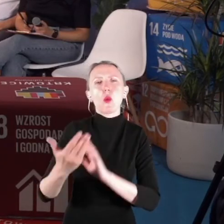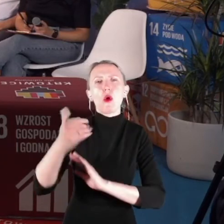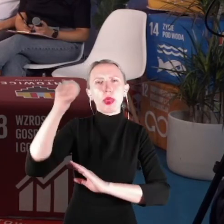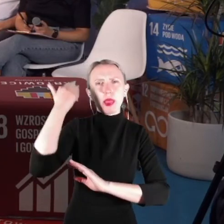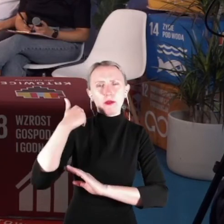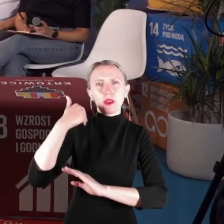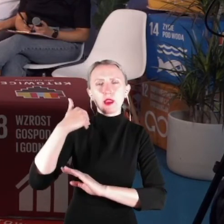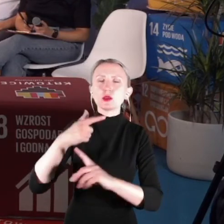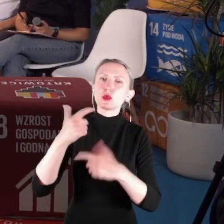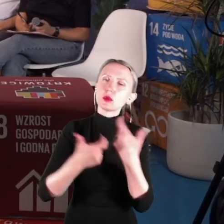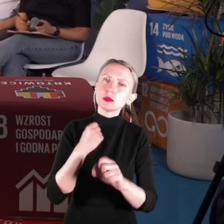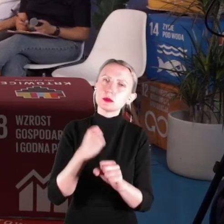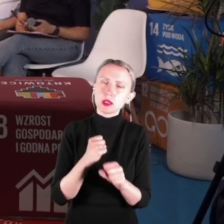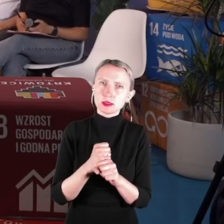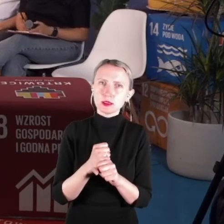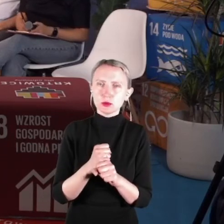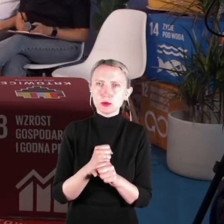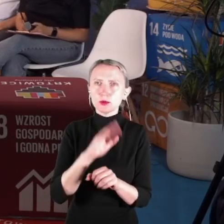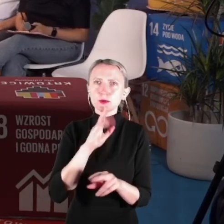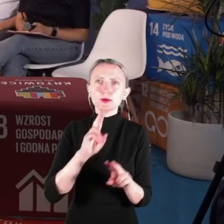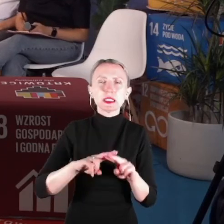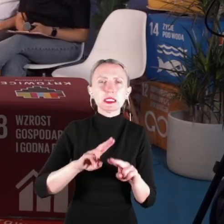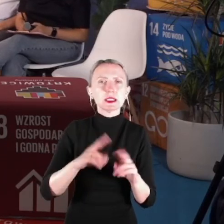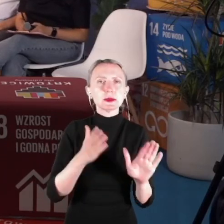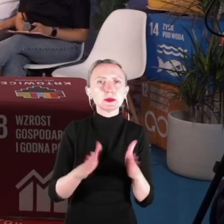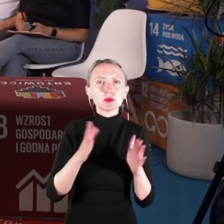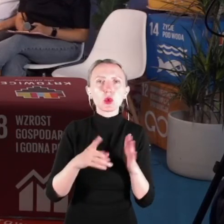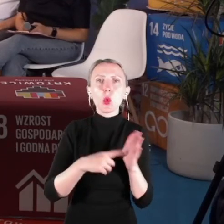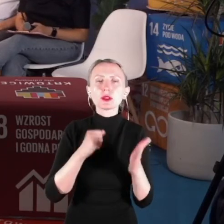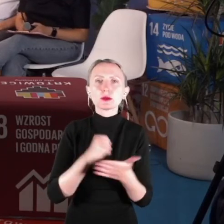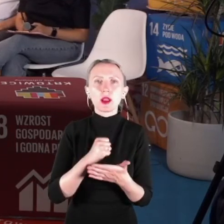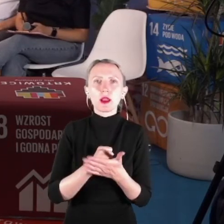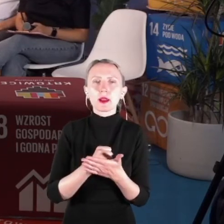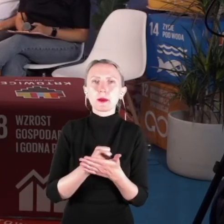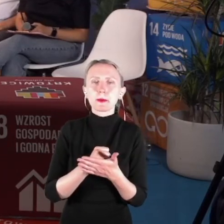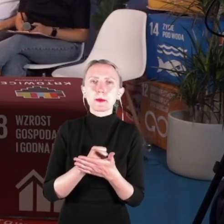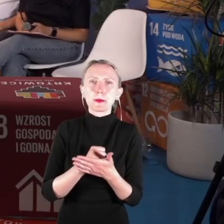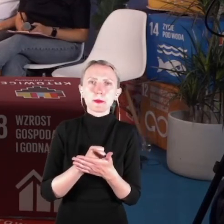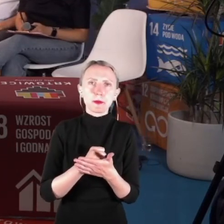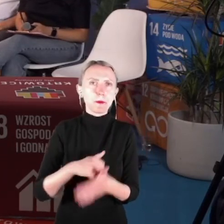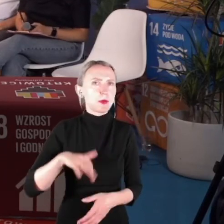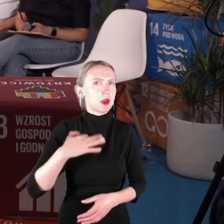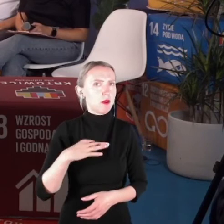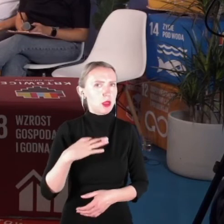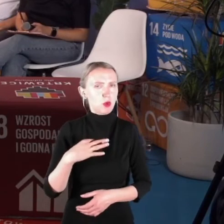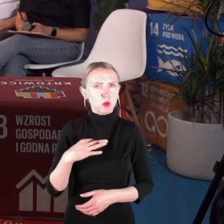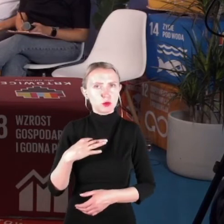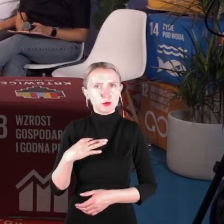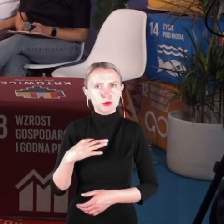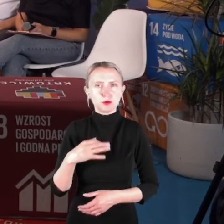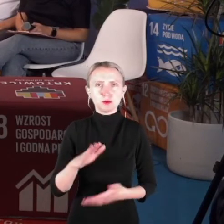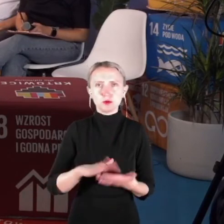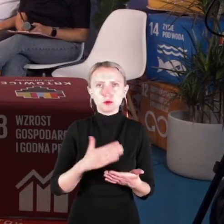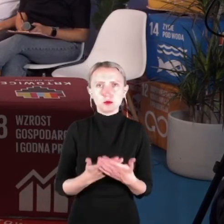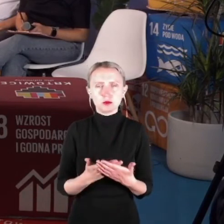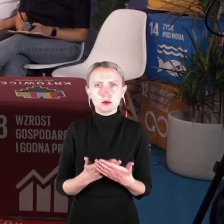address ethical and privacy issues when you're talking about sensing, because of issues like GDPR, but also privacy rights